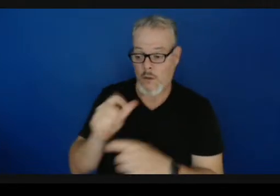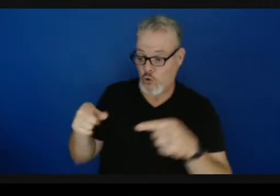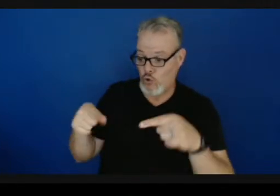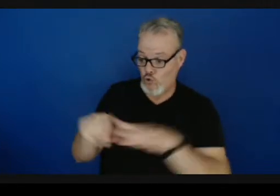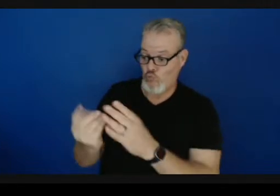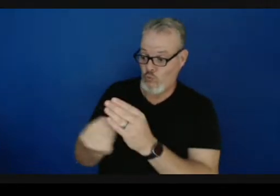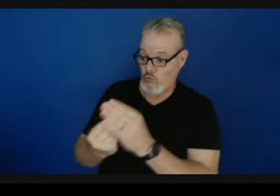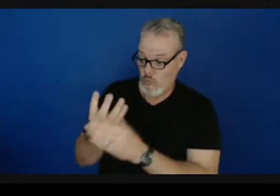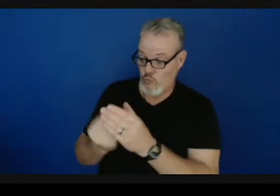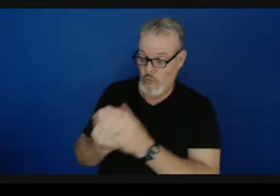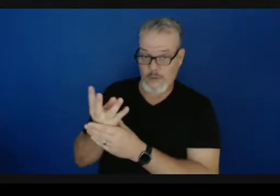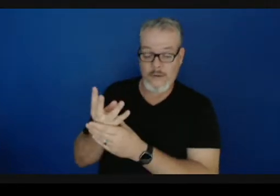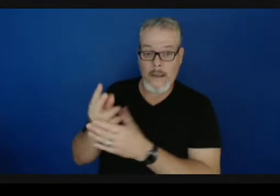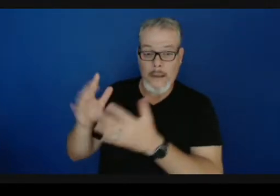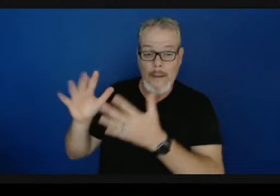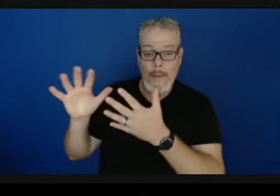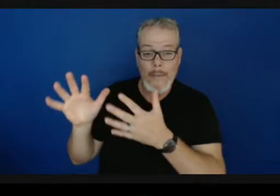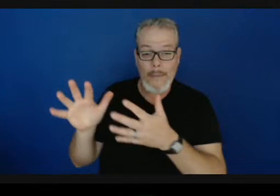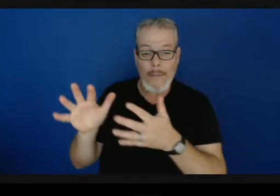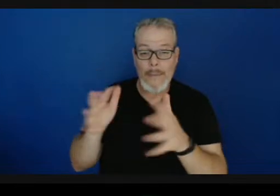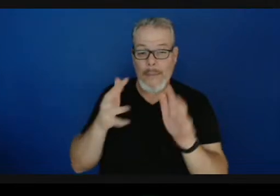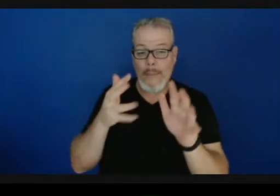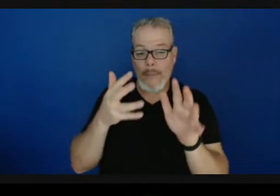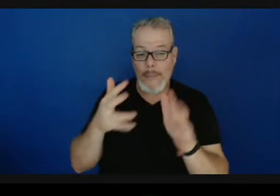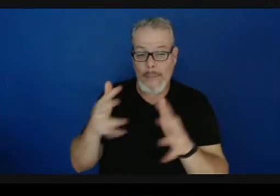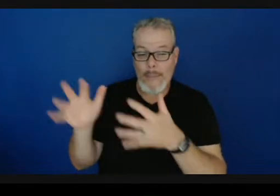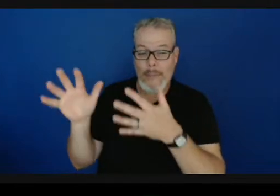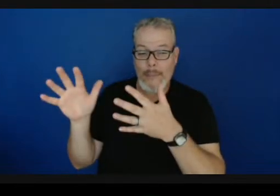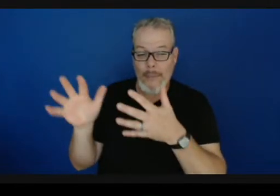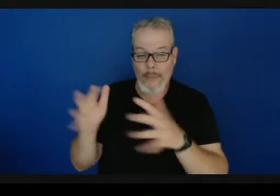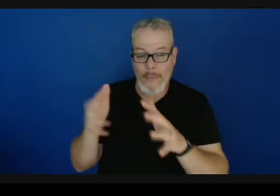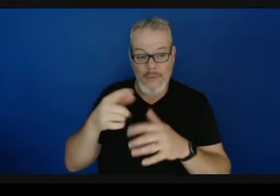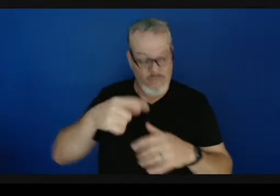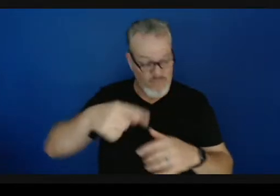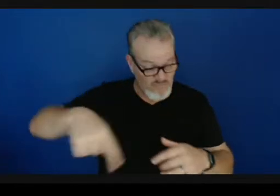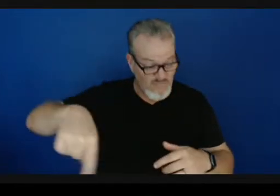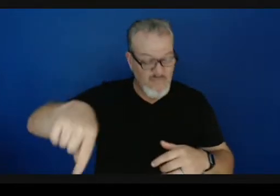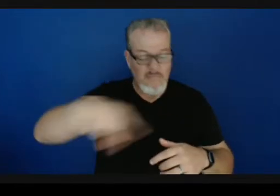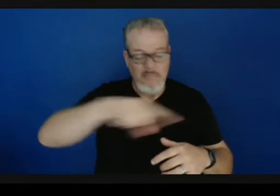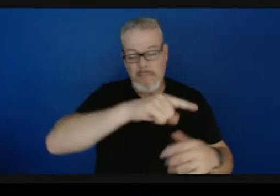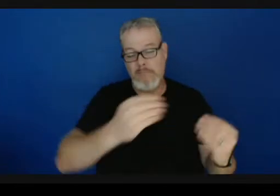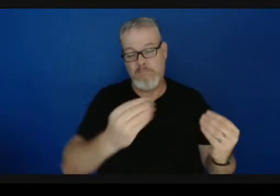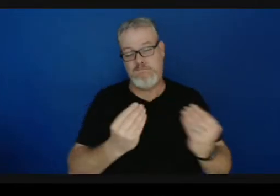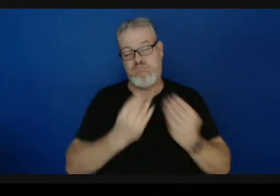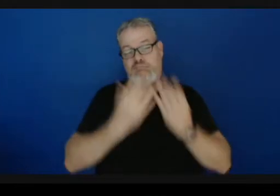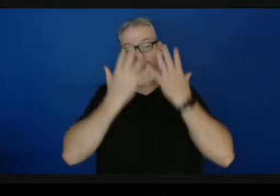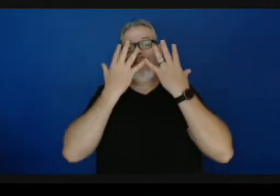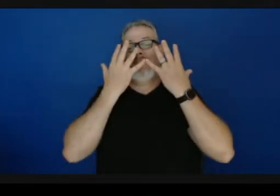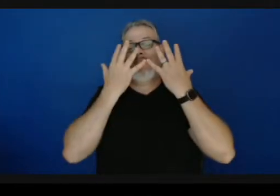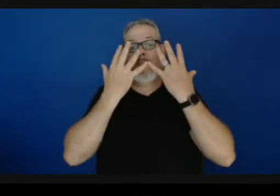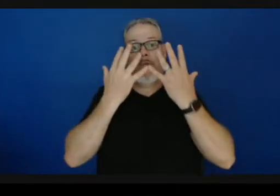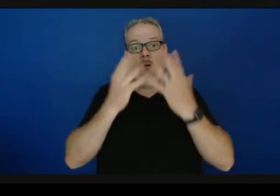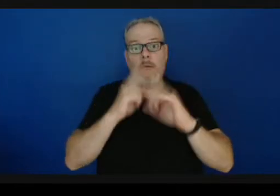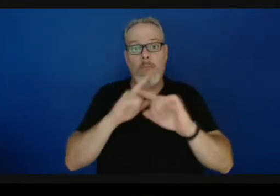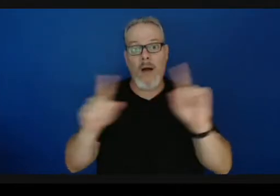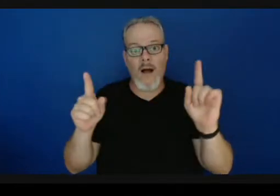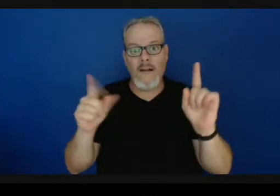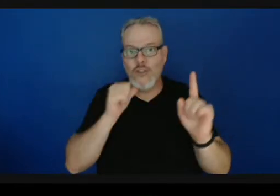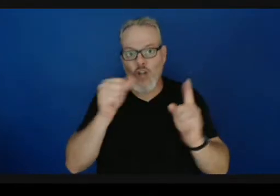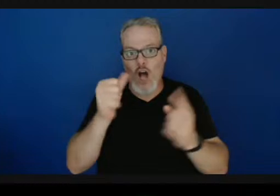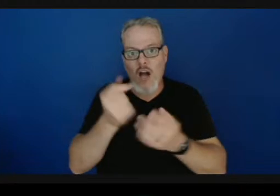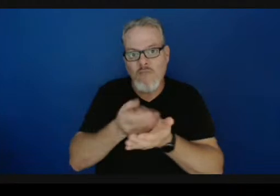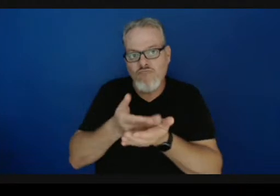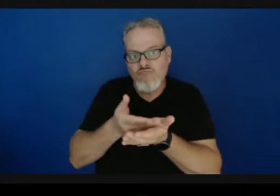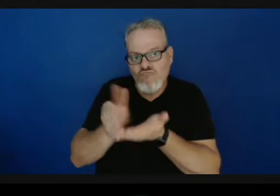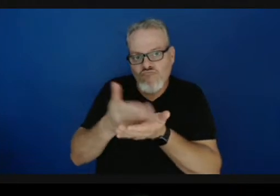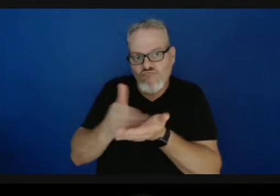it's directly next to the vent, those vents are sandblasters, but in the opposite direction, right? Instead of removing rust, they add rust